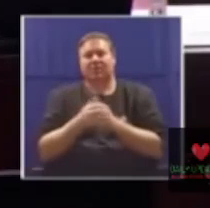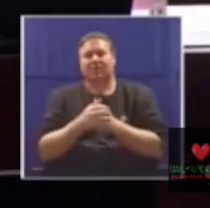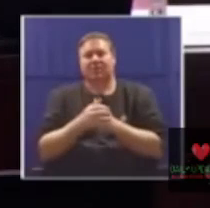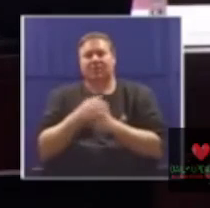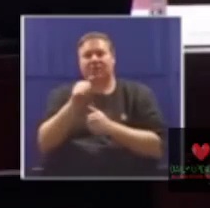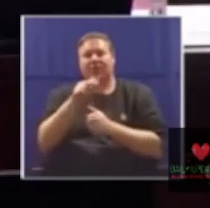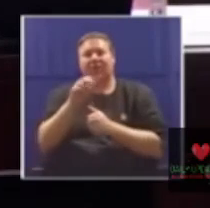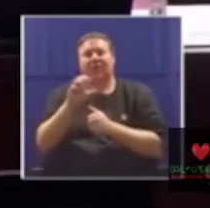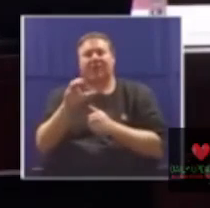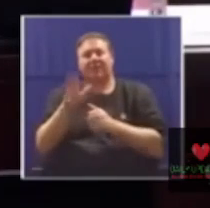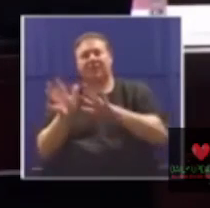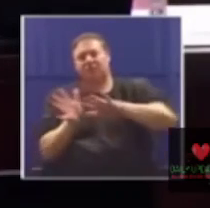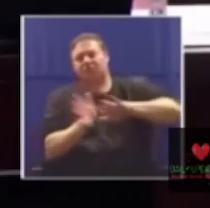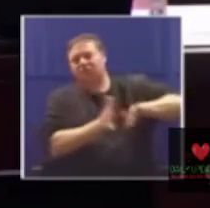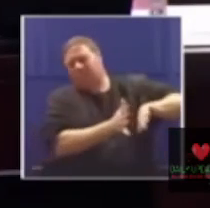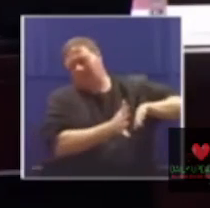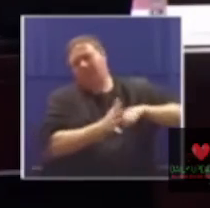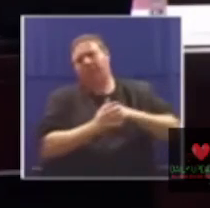to a rural party